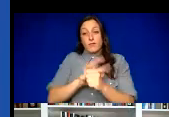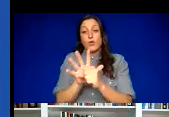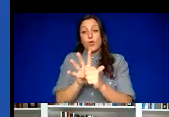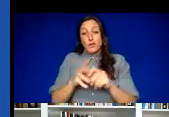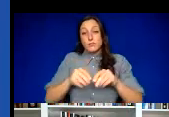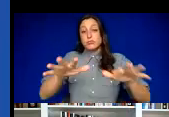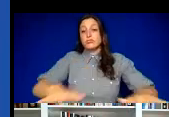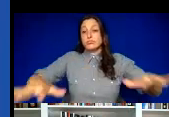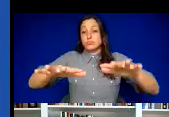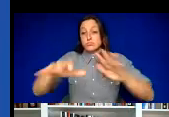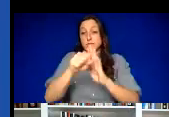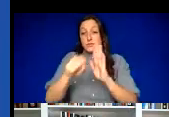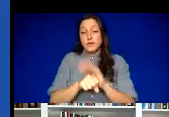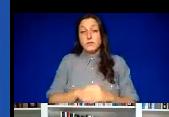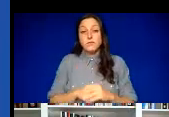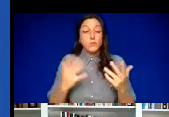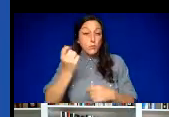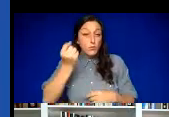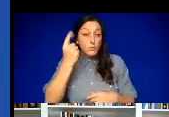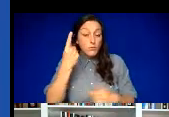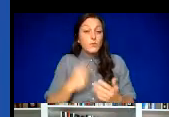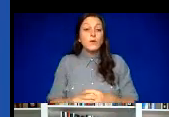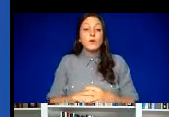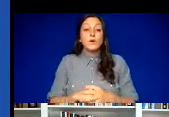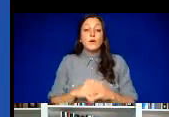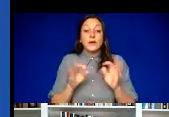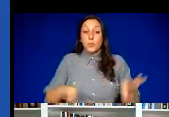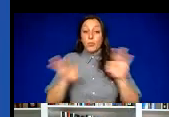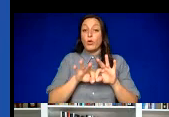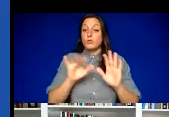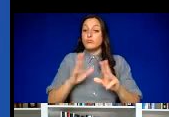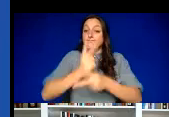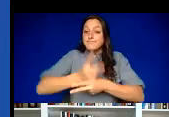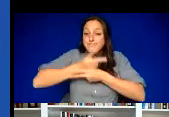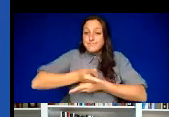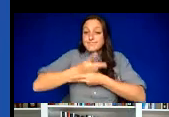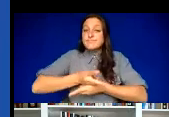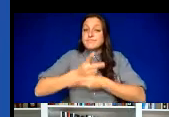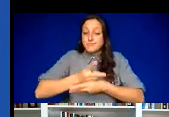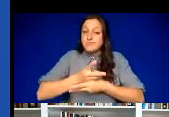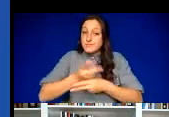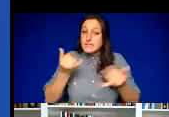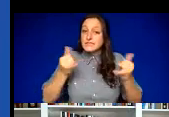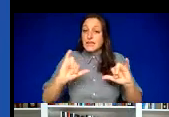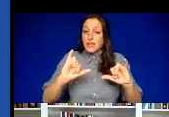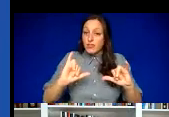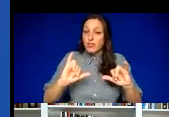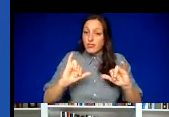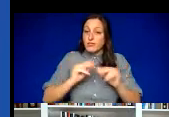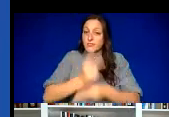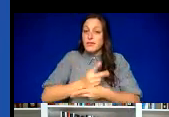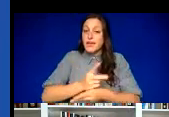it's important to continue to take these precautions around this pandemic until people are